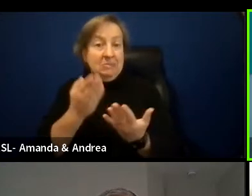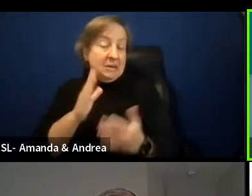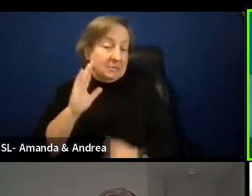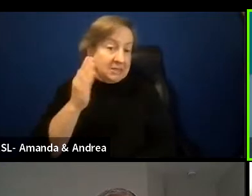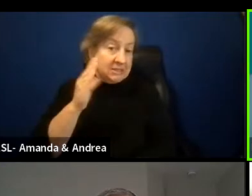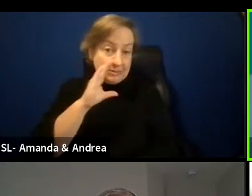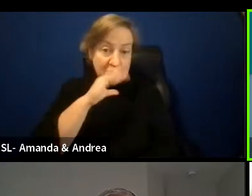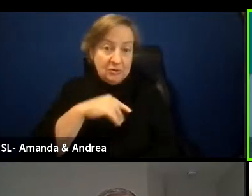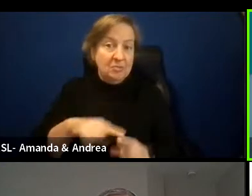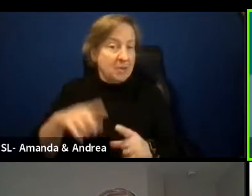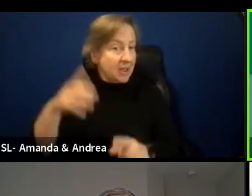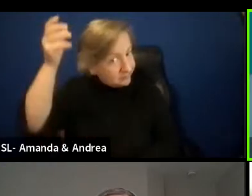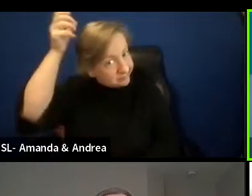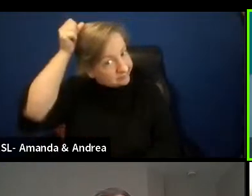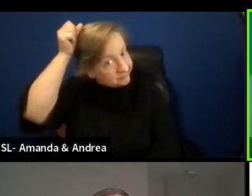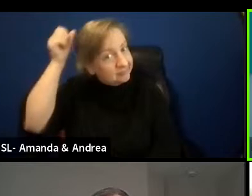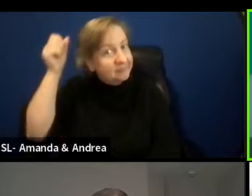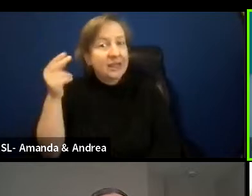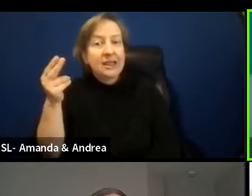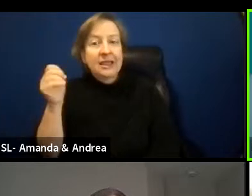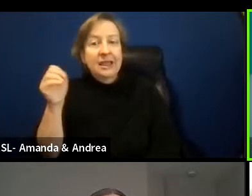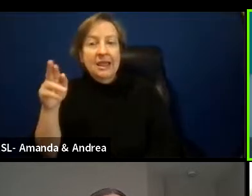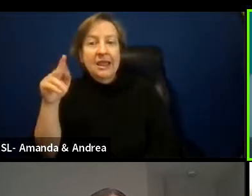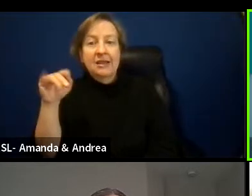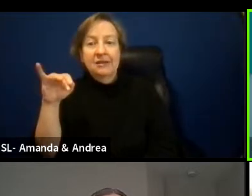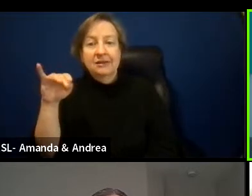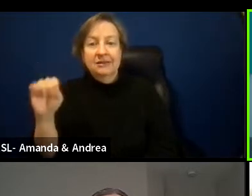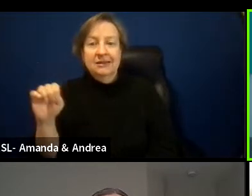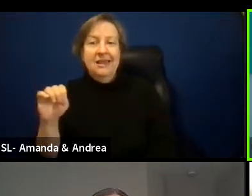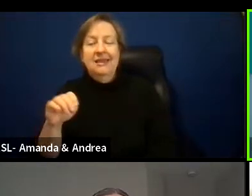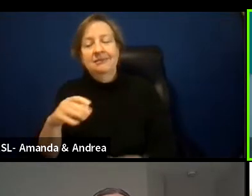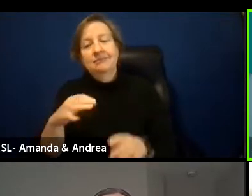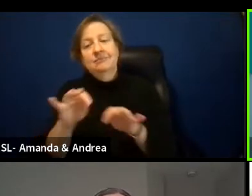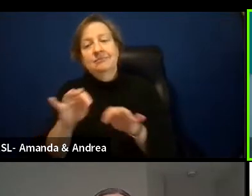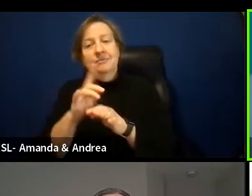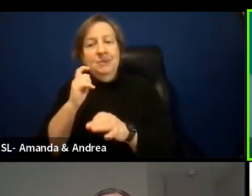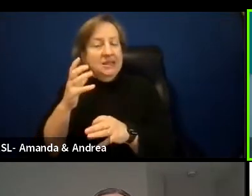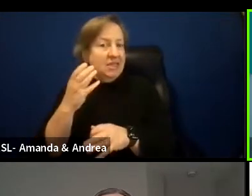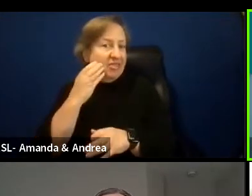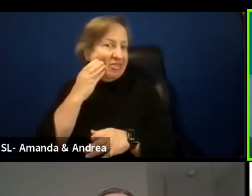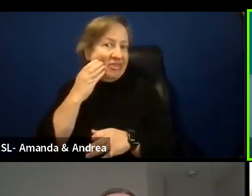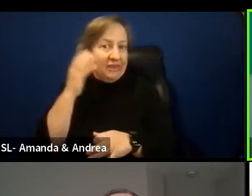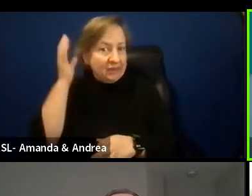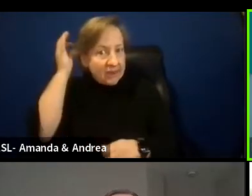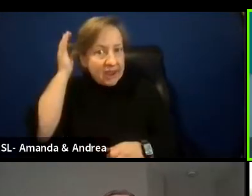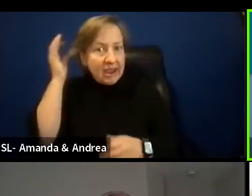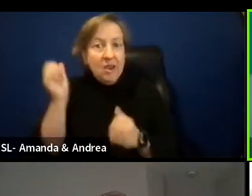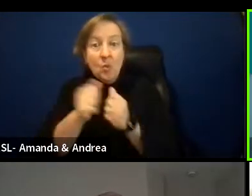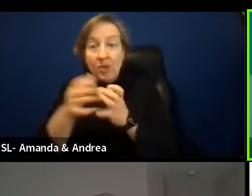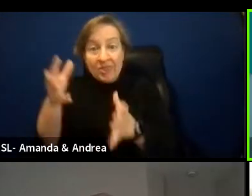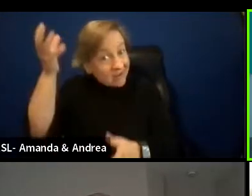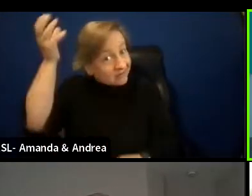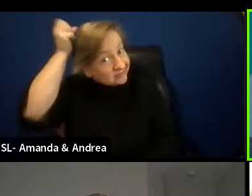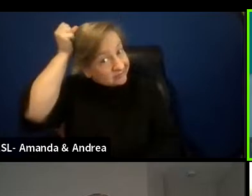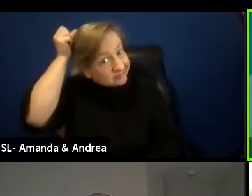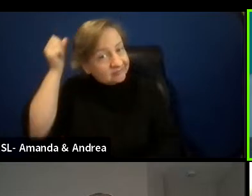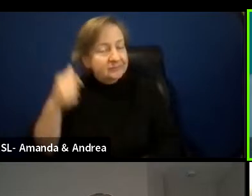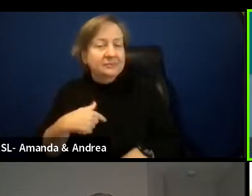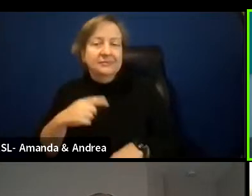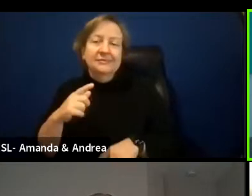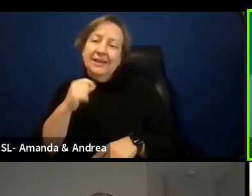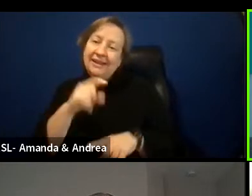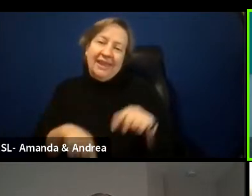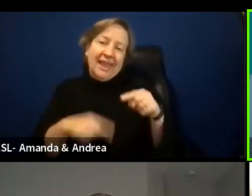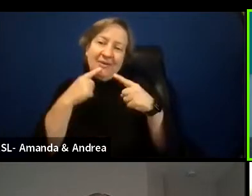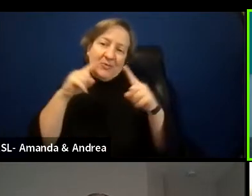but hair ties are one that I've had to learn the hard way because I have really thick hair. And if I'm without a hair tie, that's just not going to go well.